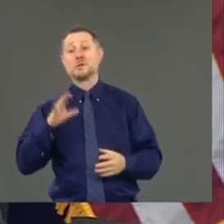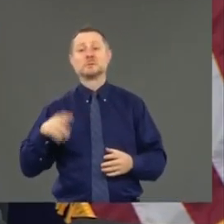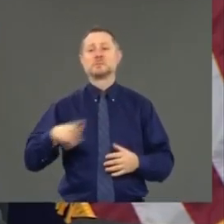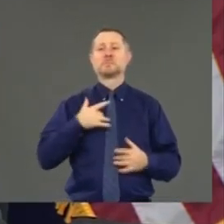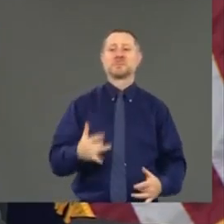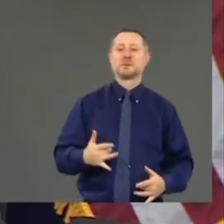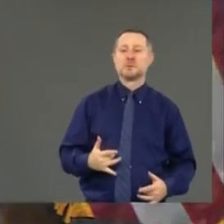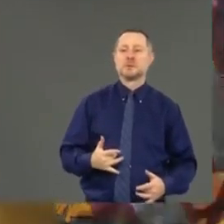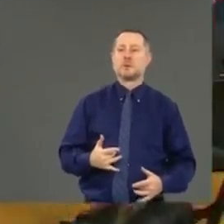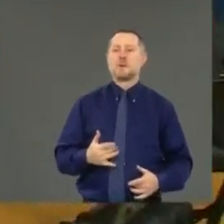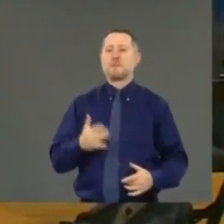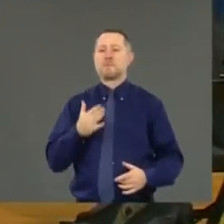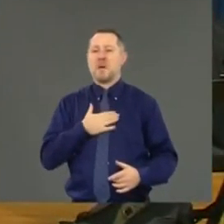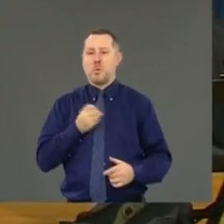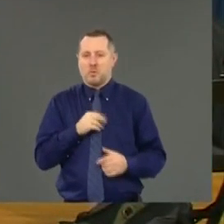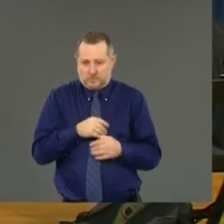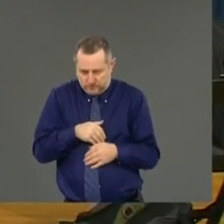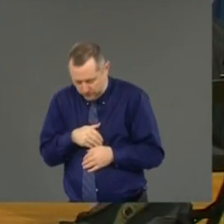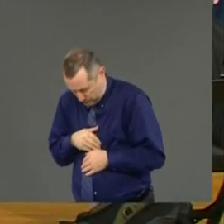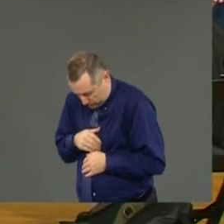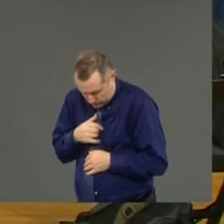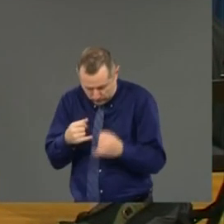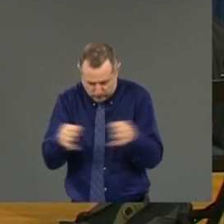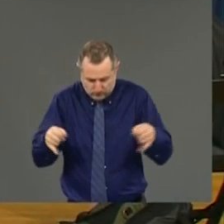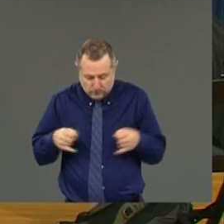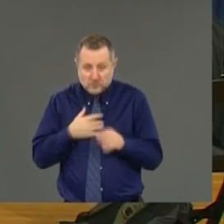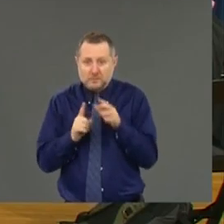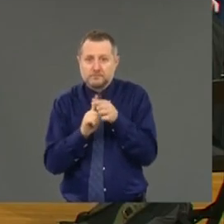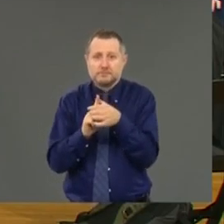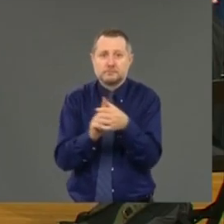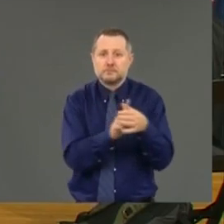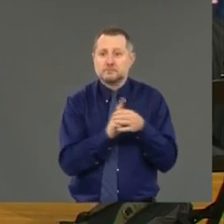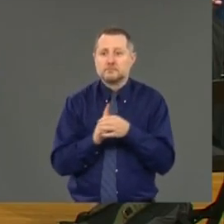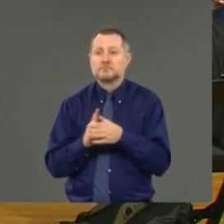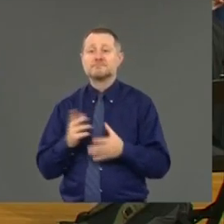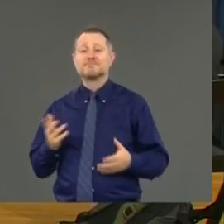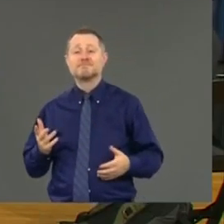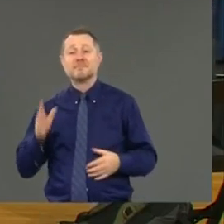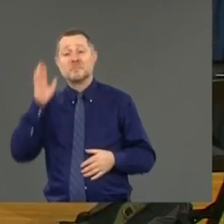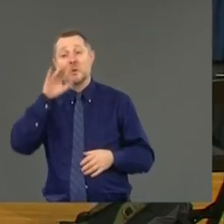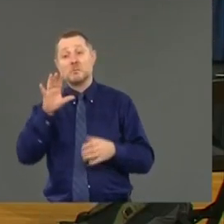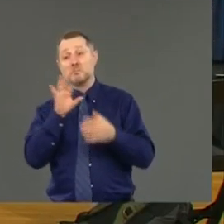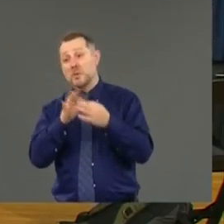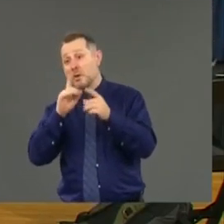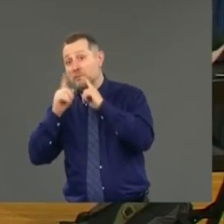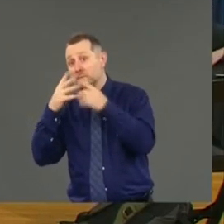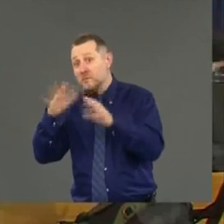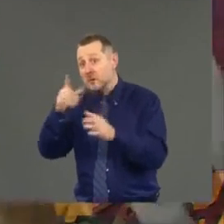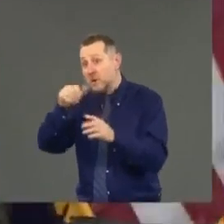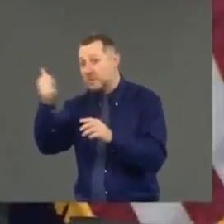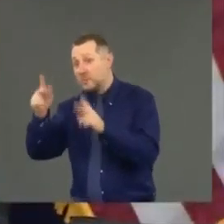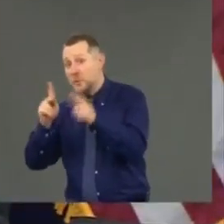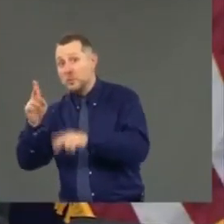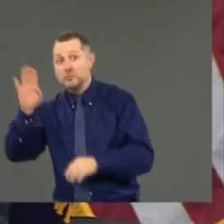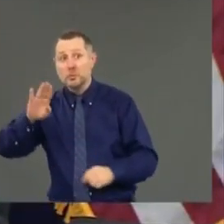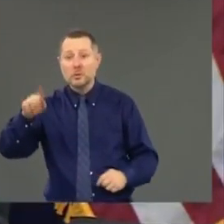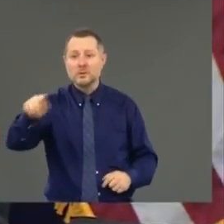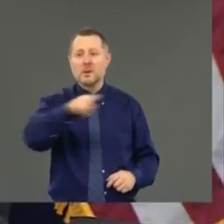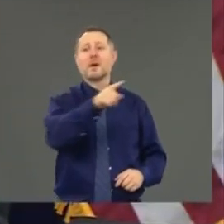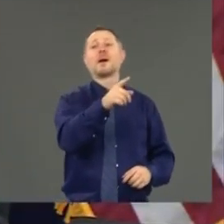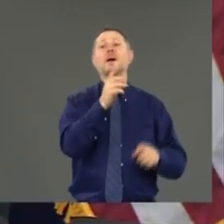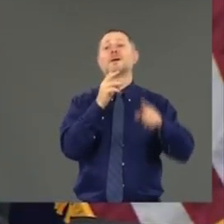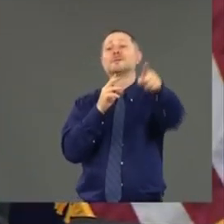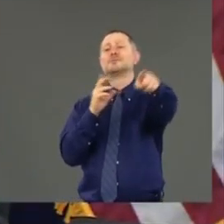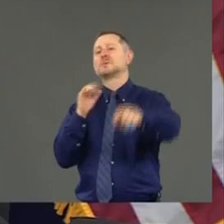Yeah. Have you spoken out to other people in the neighborhood? No, I haven't. I give a nice side